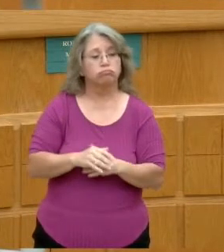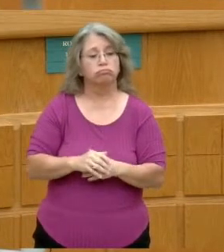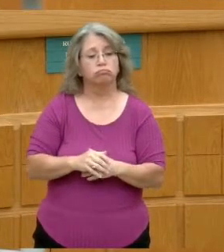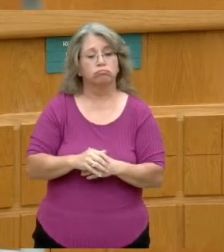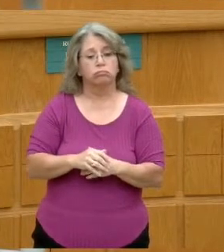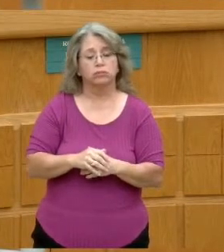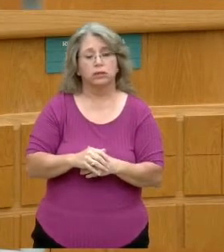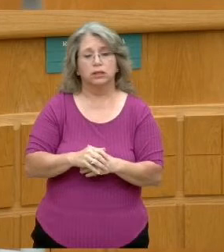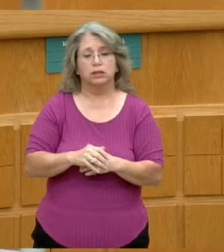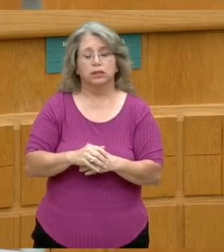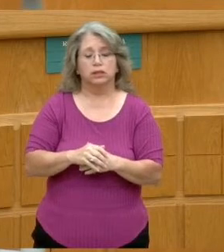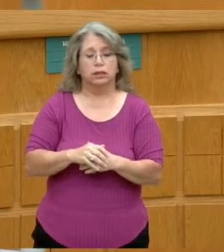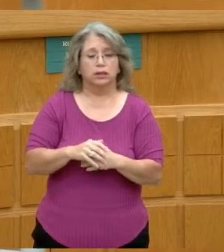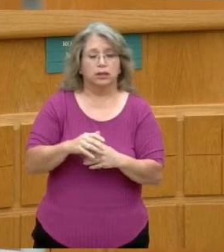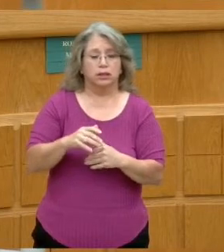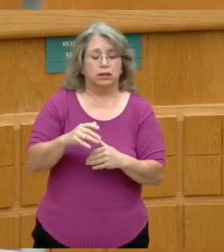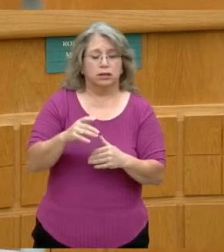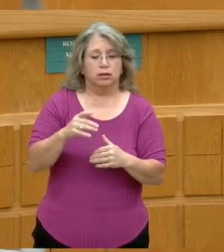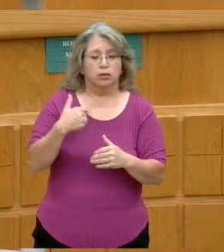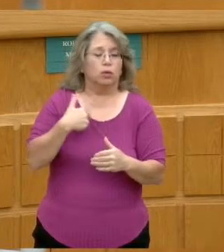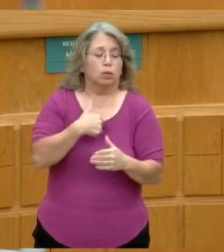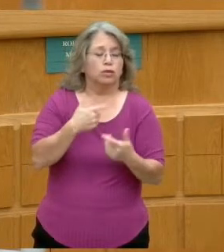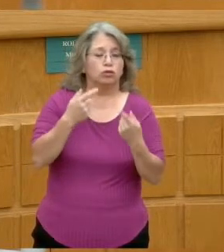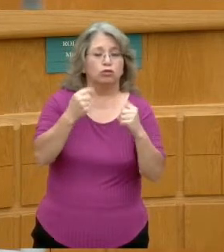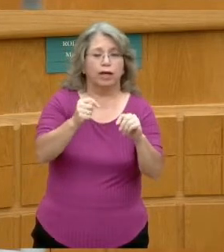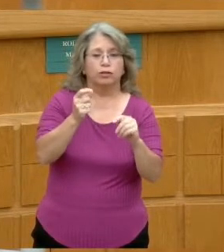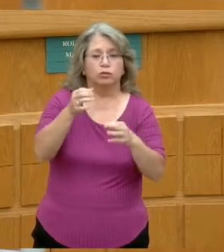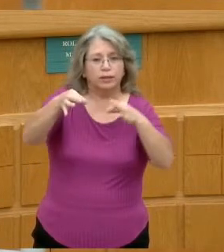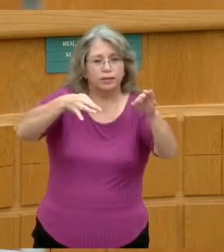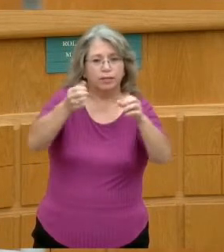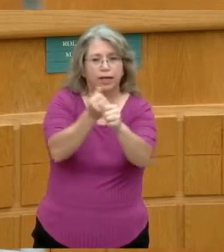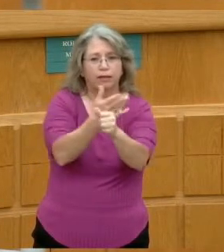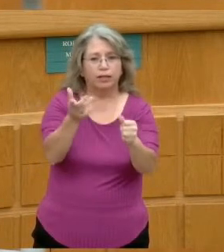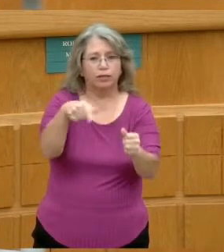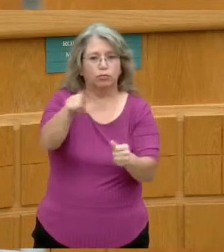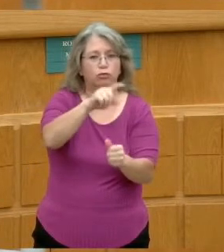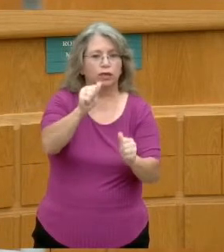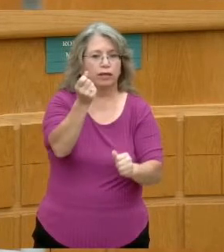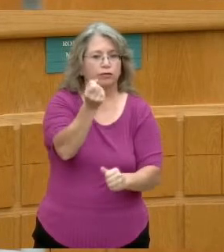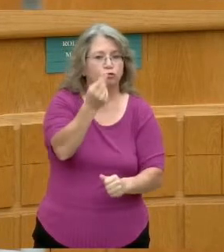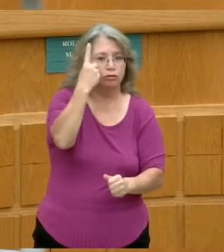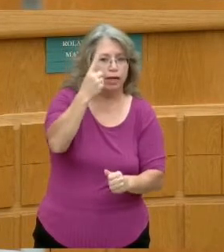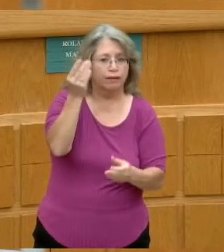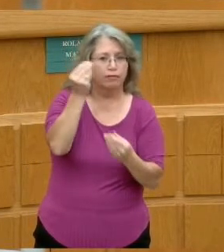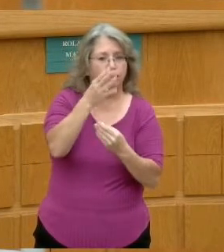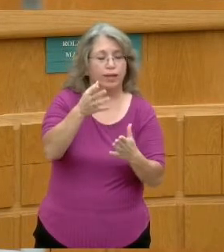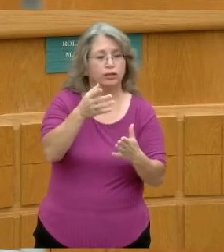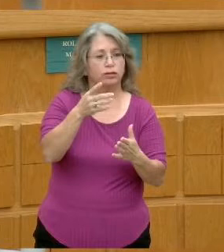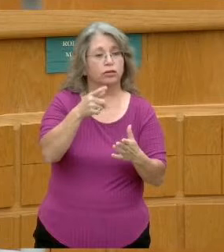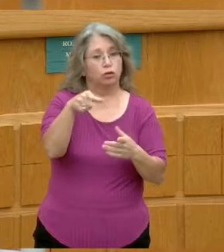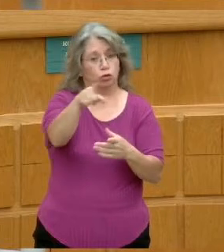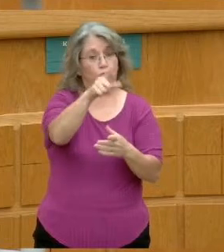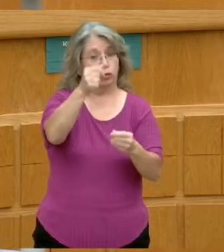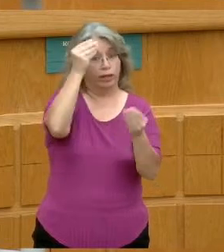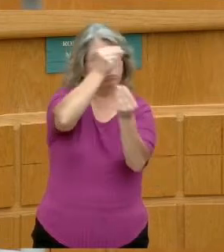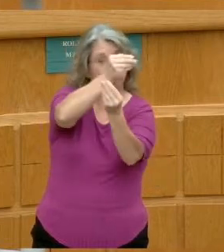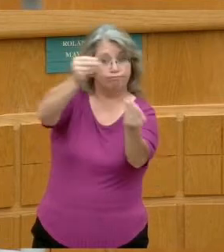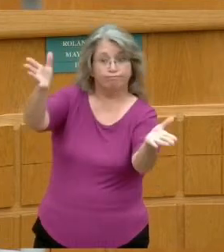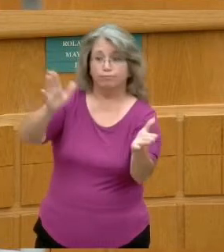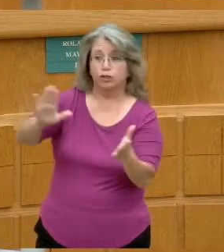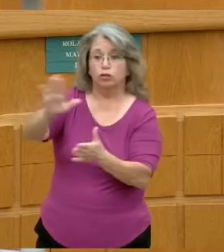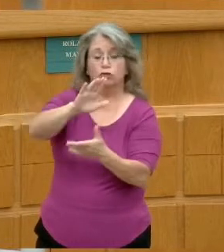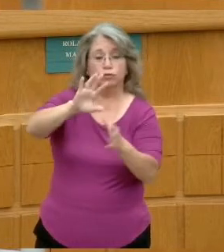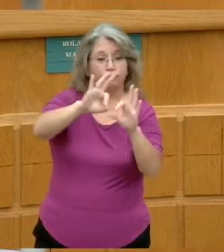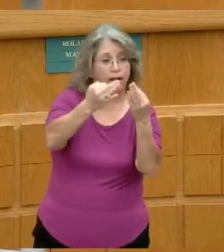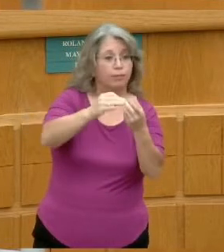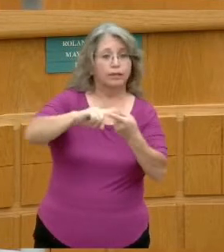We're trying to explain it so that you can understand the information. And then if you can pass it along as well to your family and friends, church members